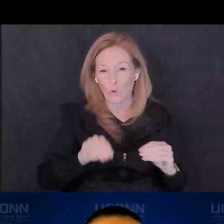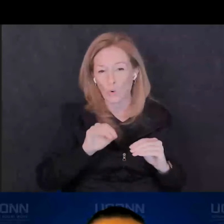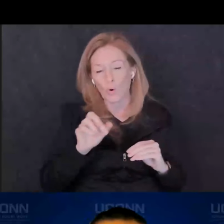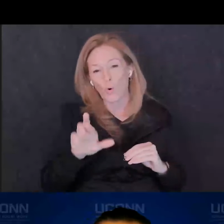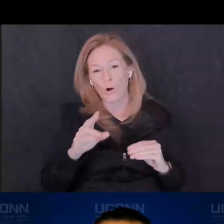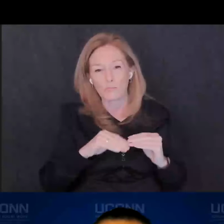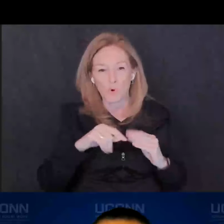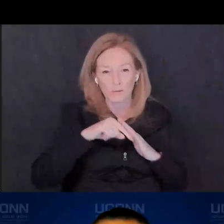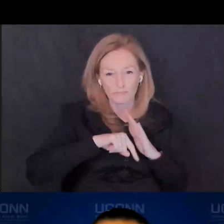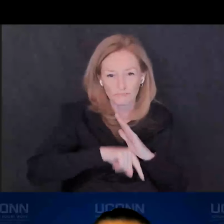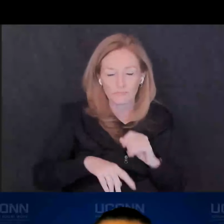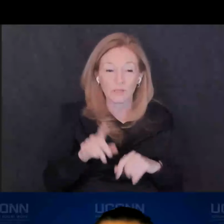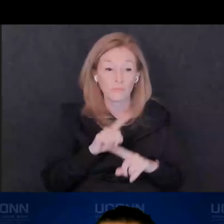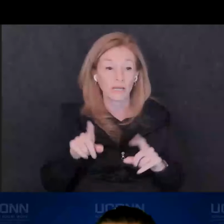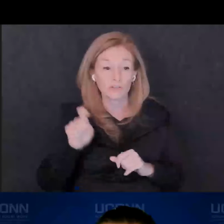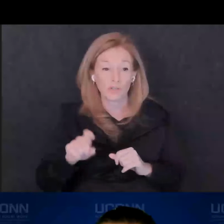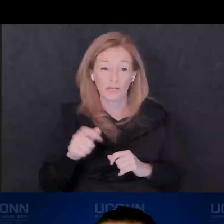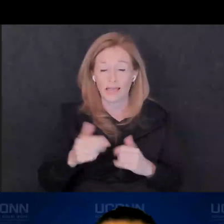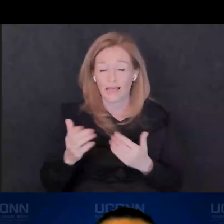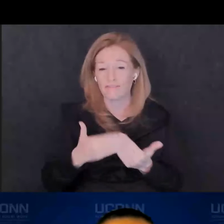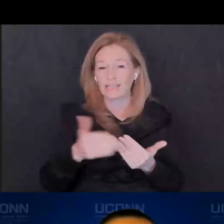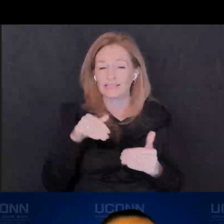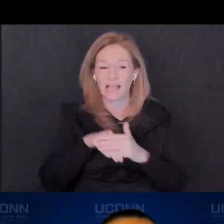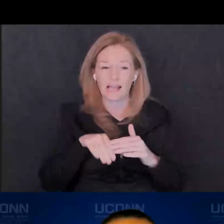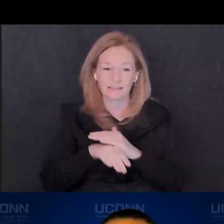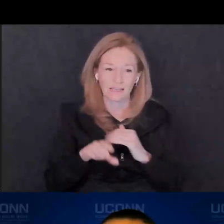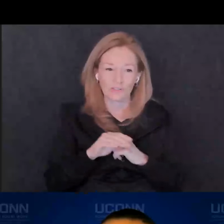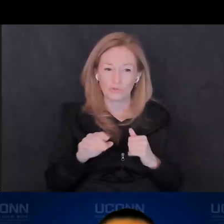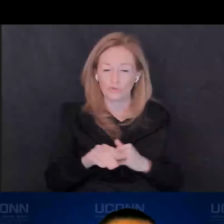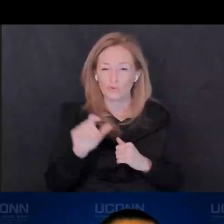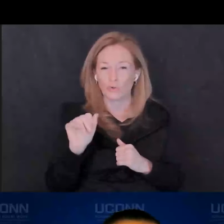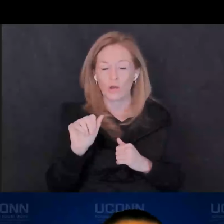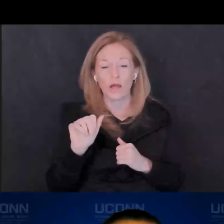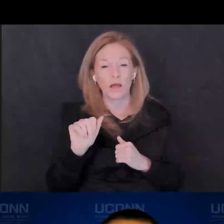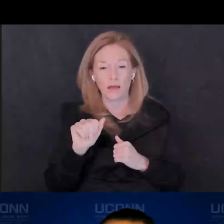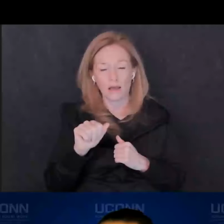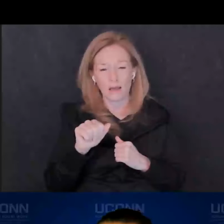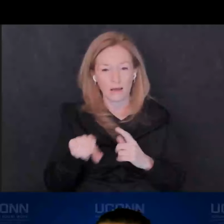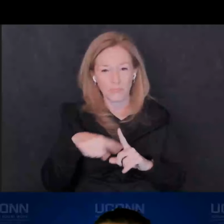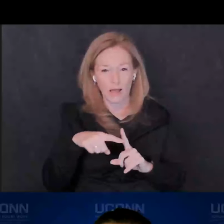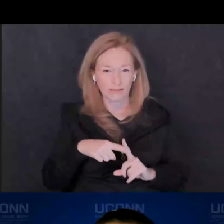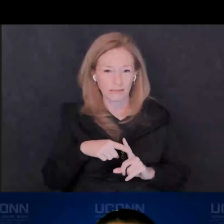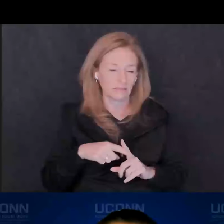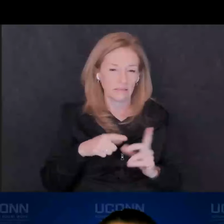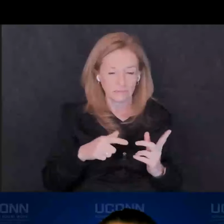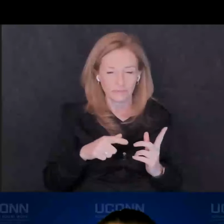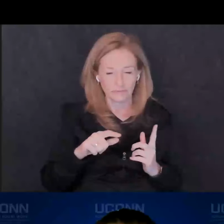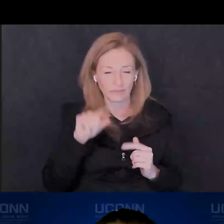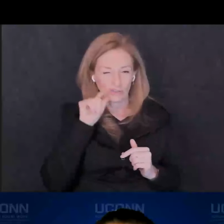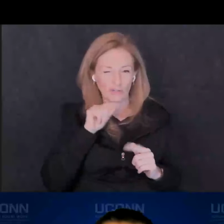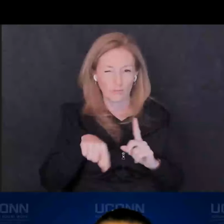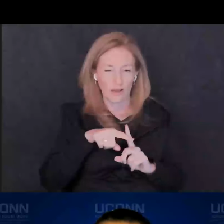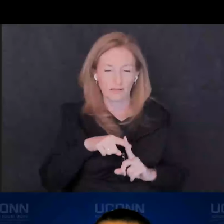population are easy access to effective affirming care. People who have higher self-esteem that's